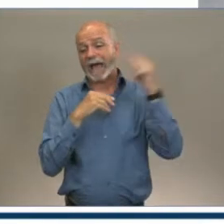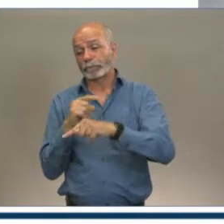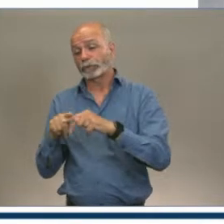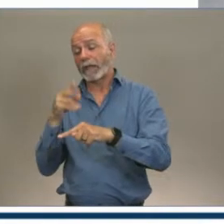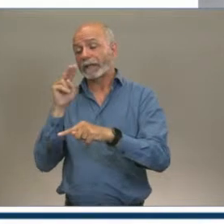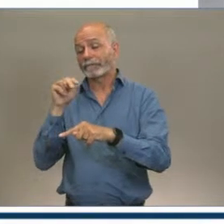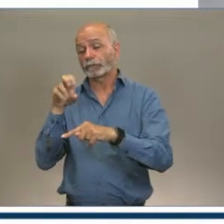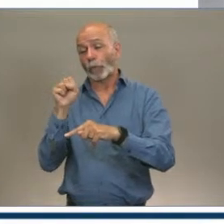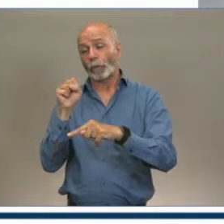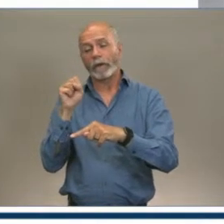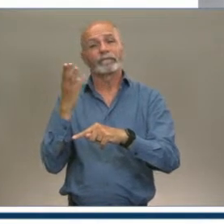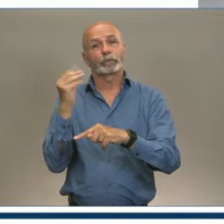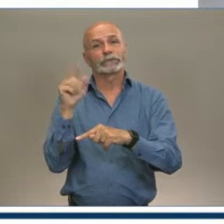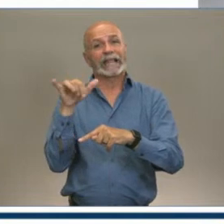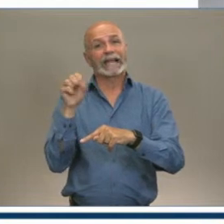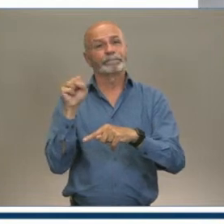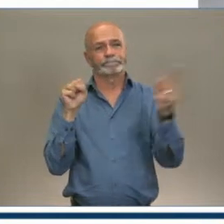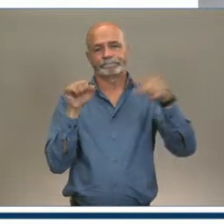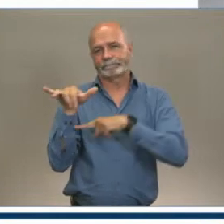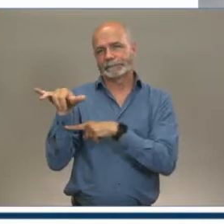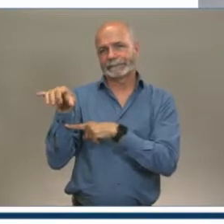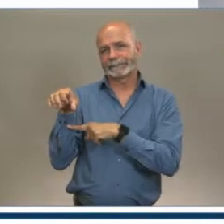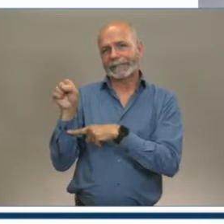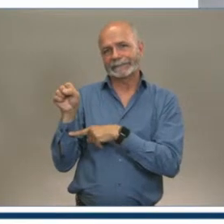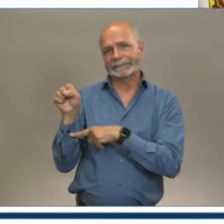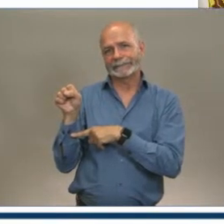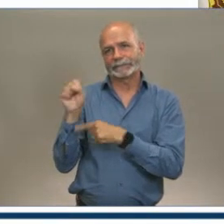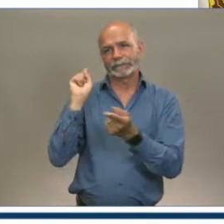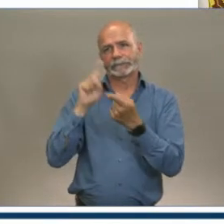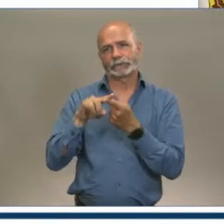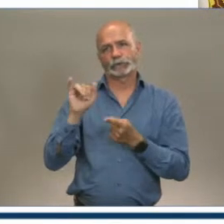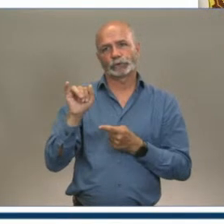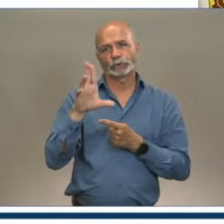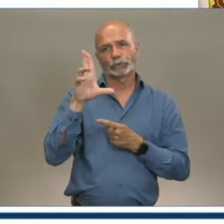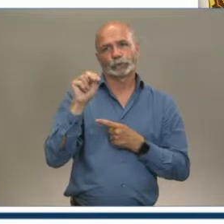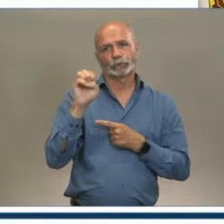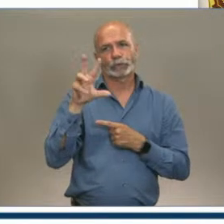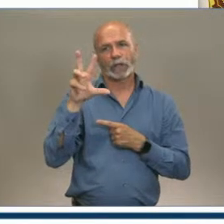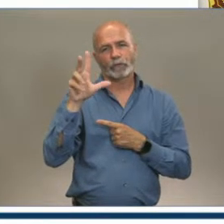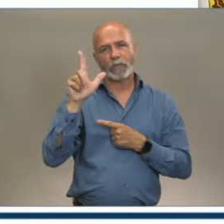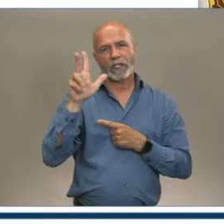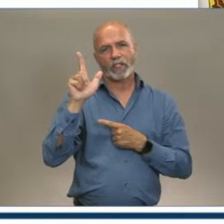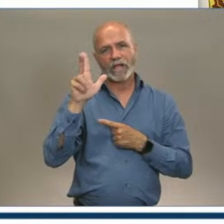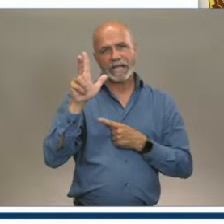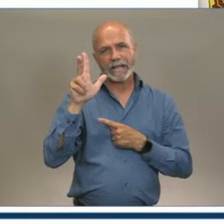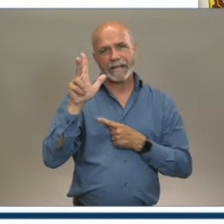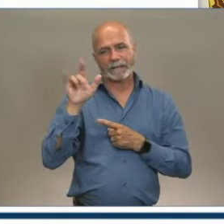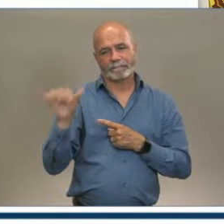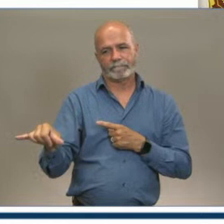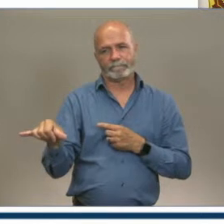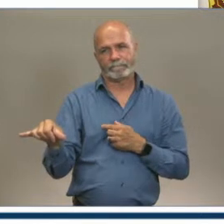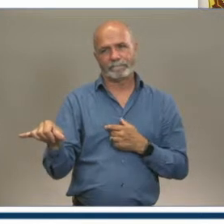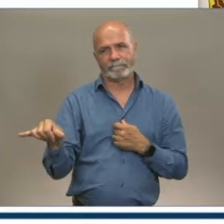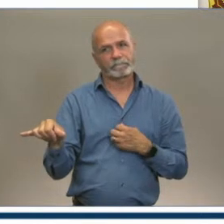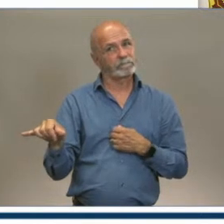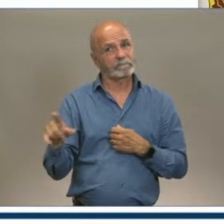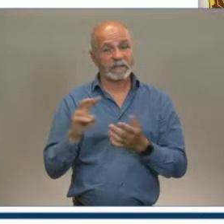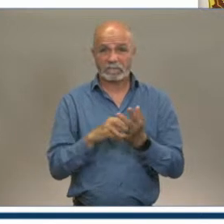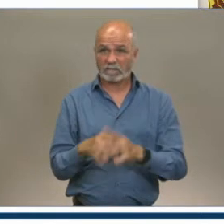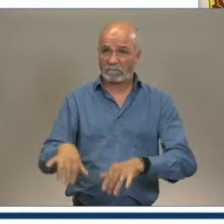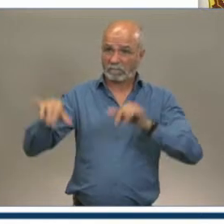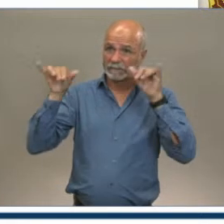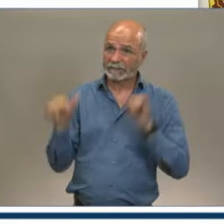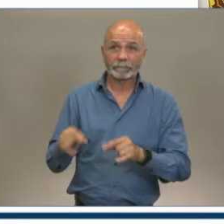self-isolate until the June 23rd. Daryl, do you have a follow-up question? So there's no change to Nova Scotia's policy